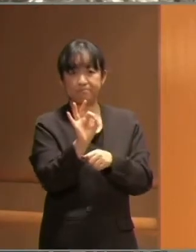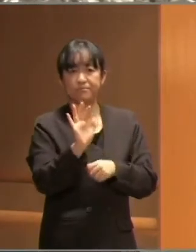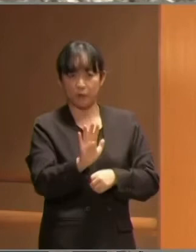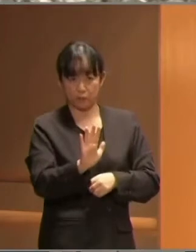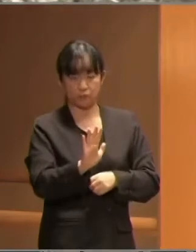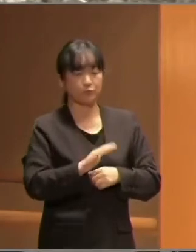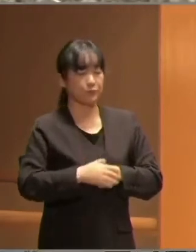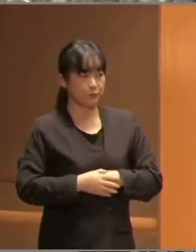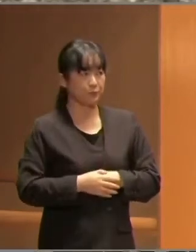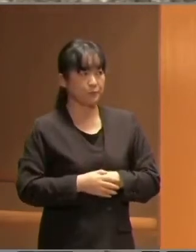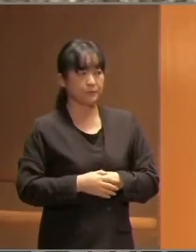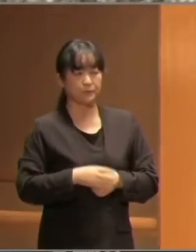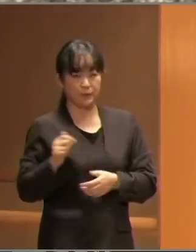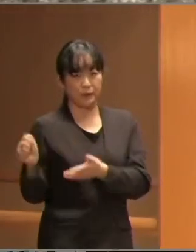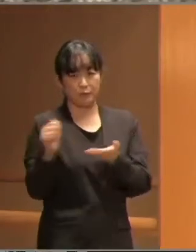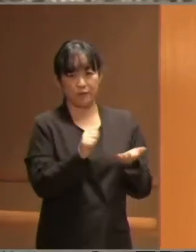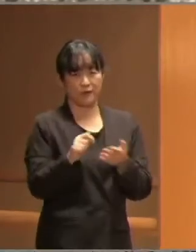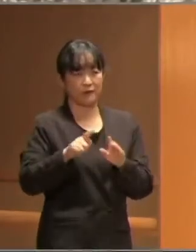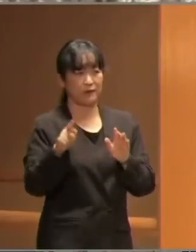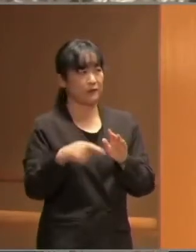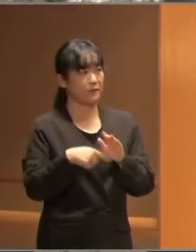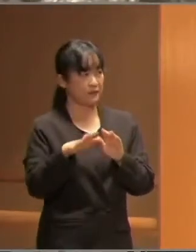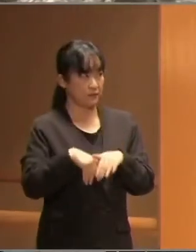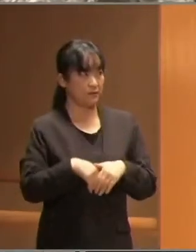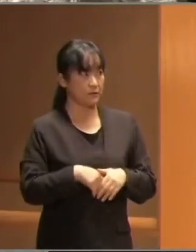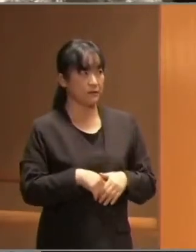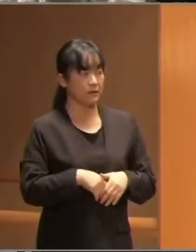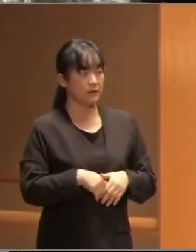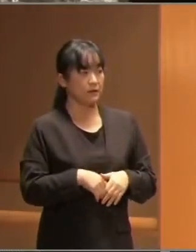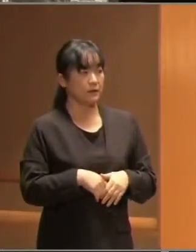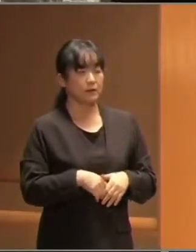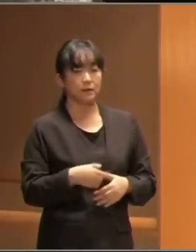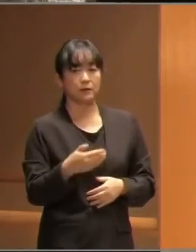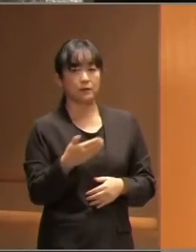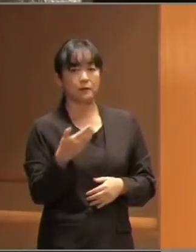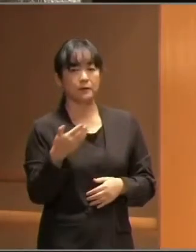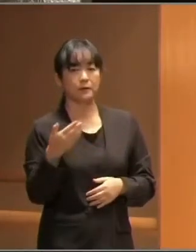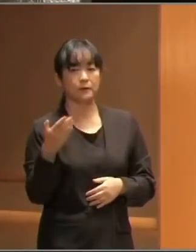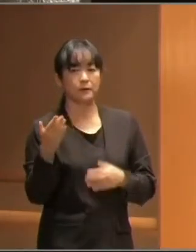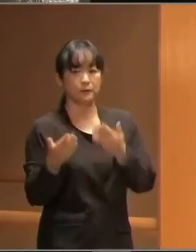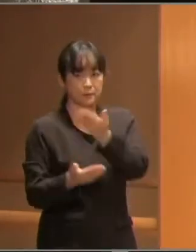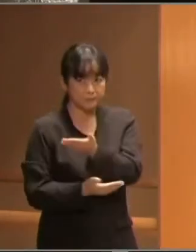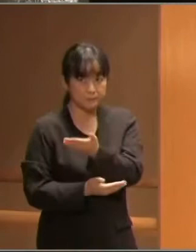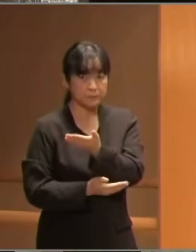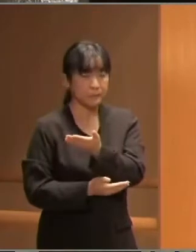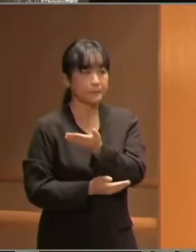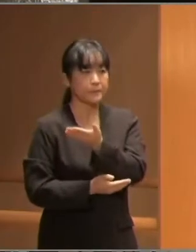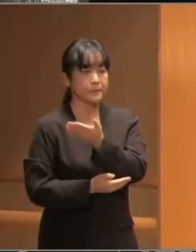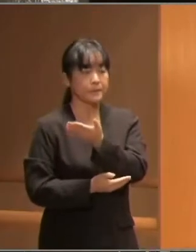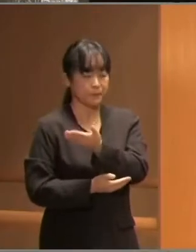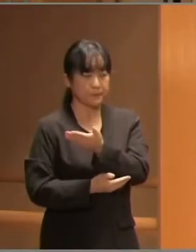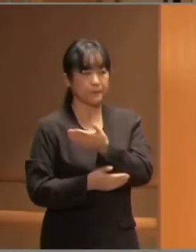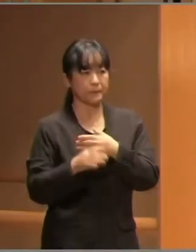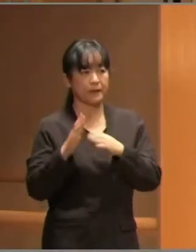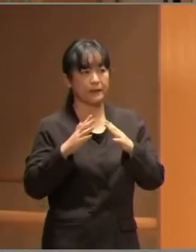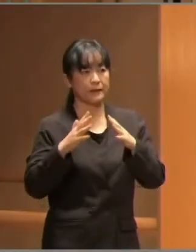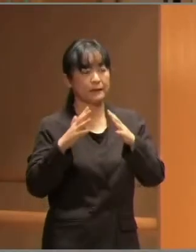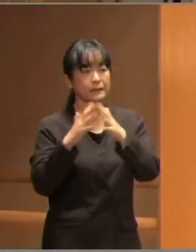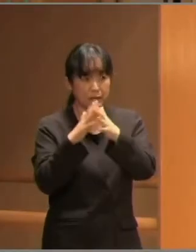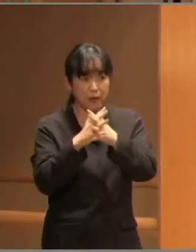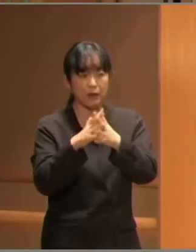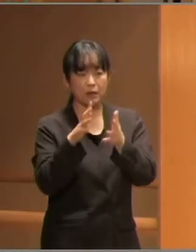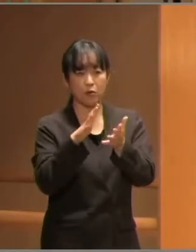As Japanese object, I have brought these 2 for you. Ise paper, Ise washi,